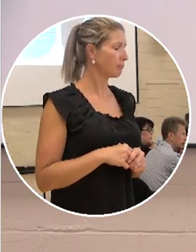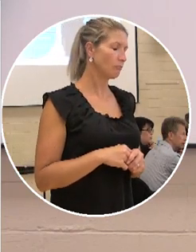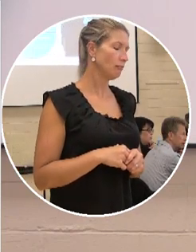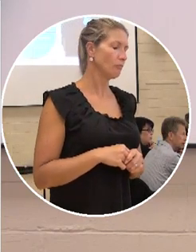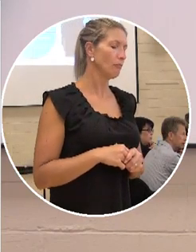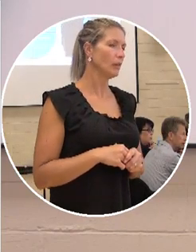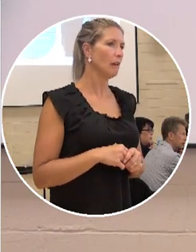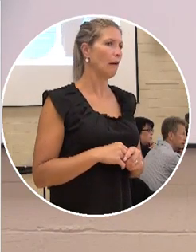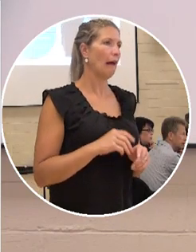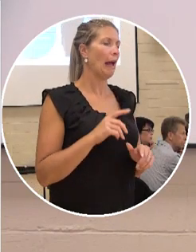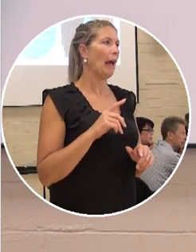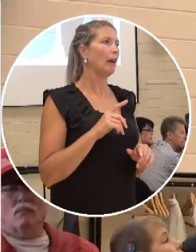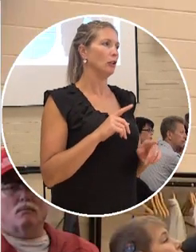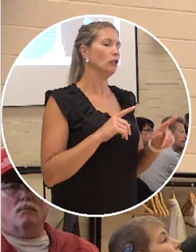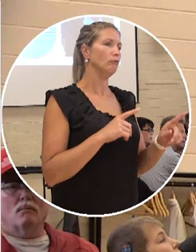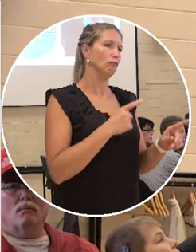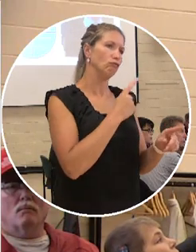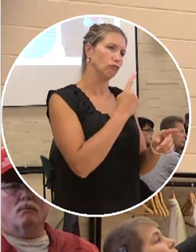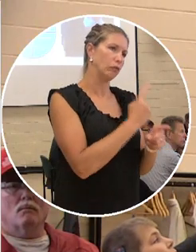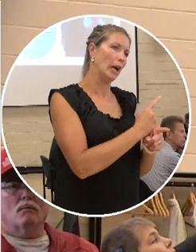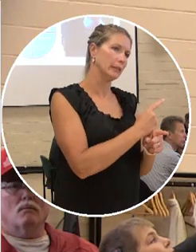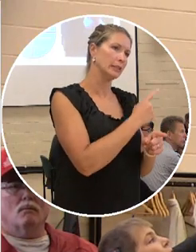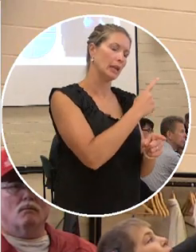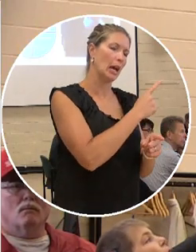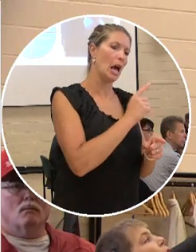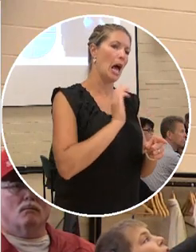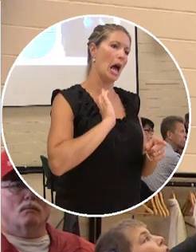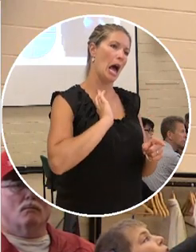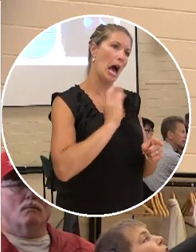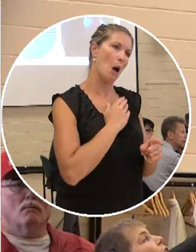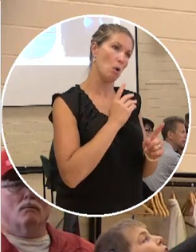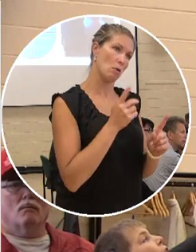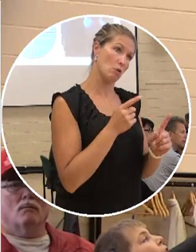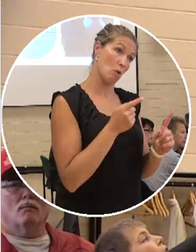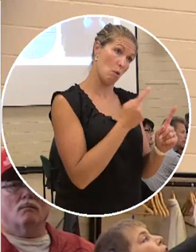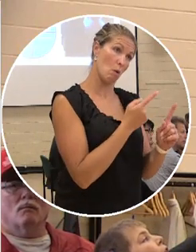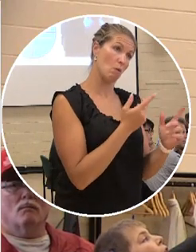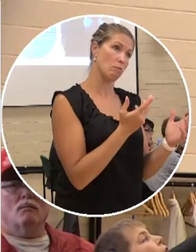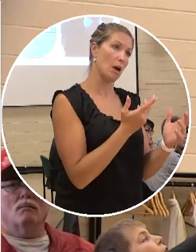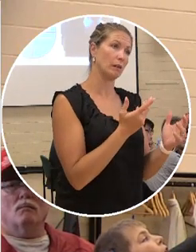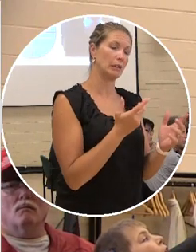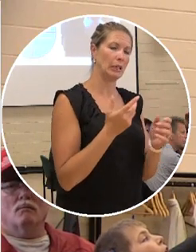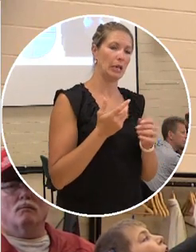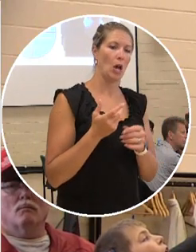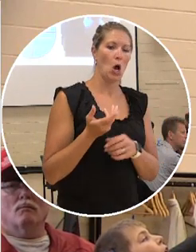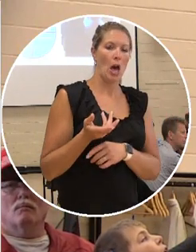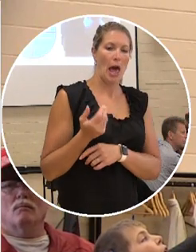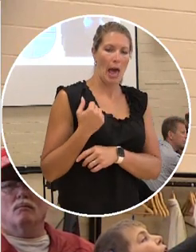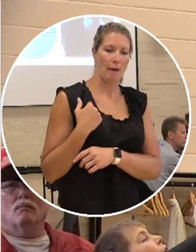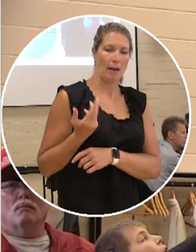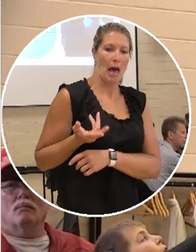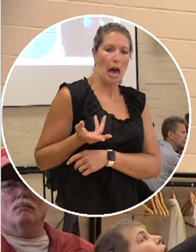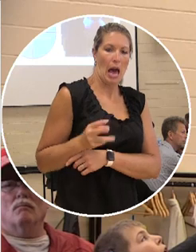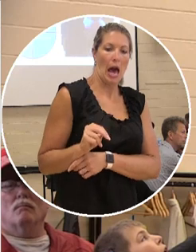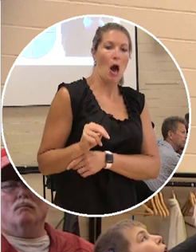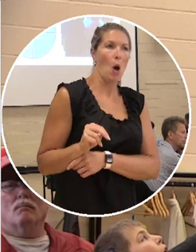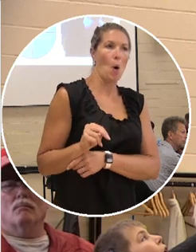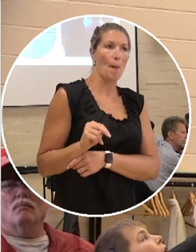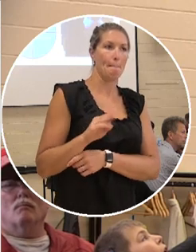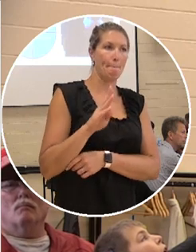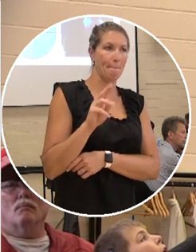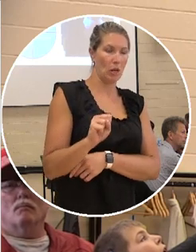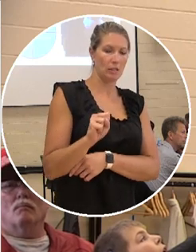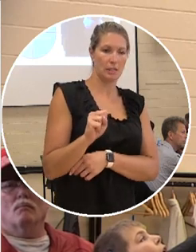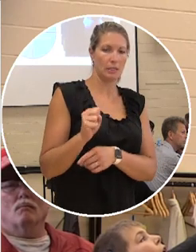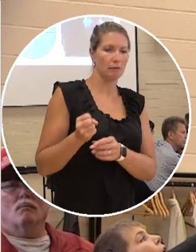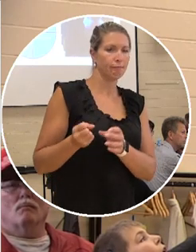No, Tony, you're absolutely correct. It is our intention, once we get our district-owned buses fully outfitted, to discuss